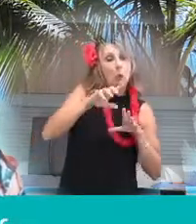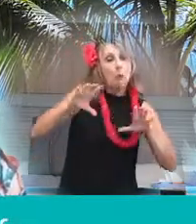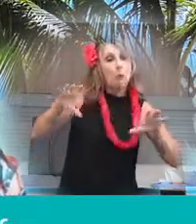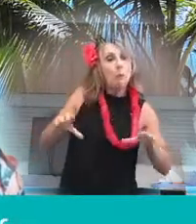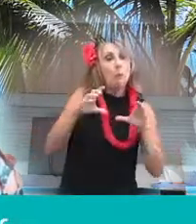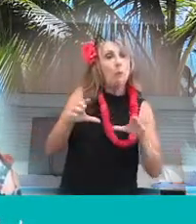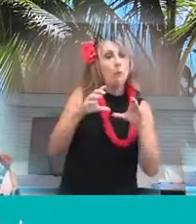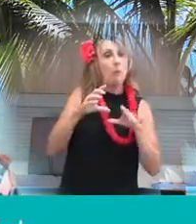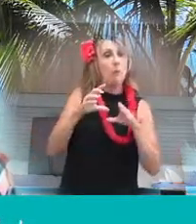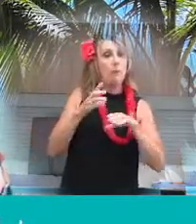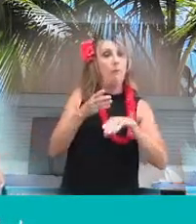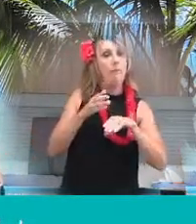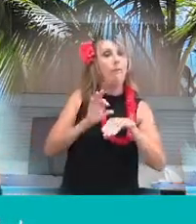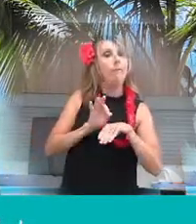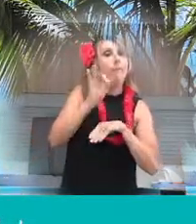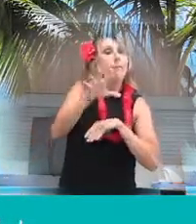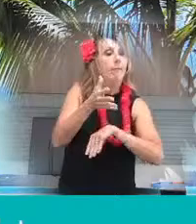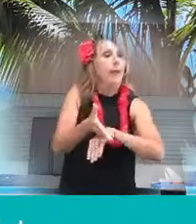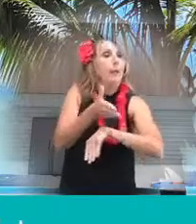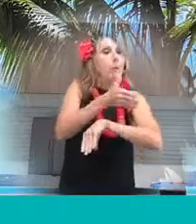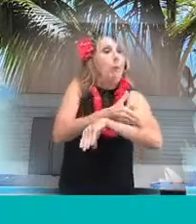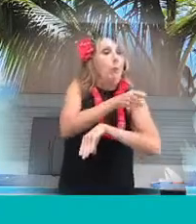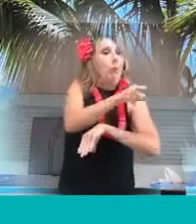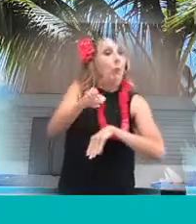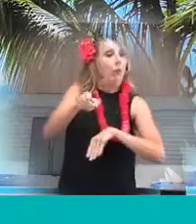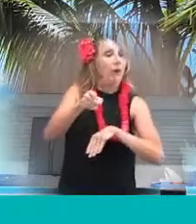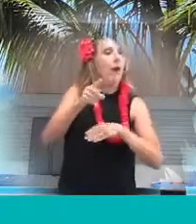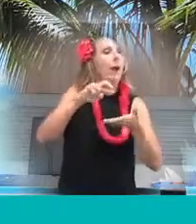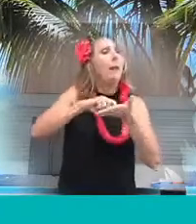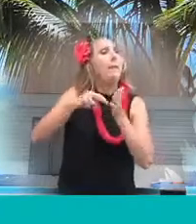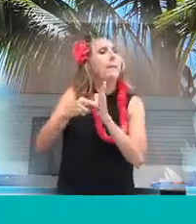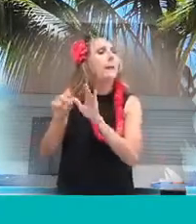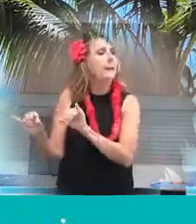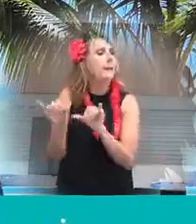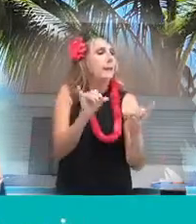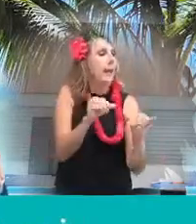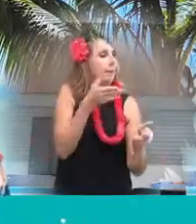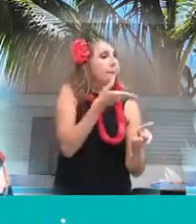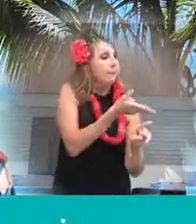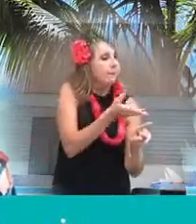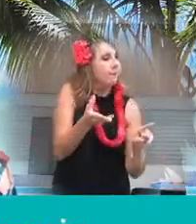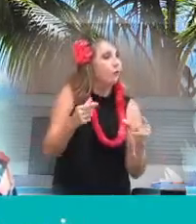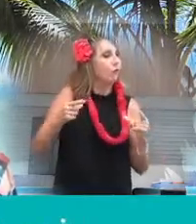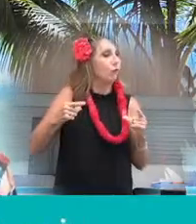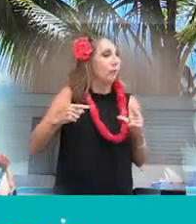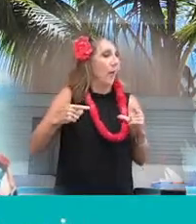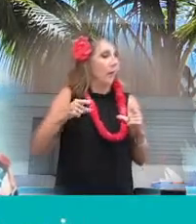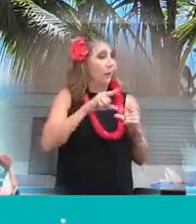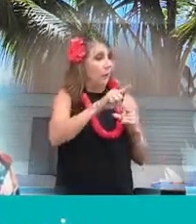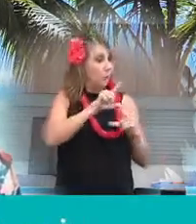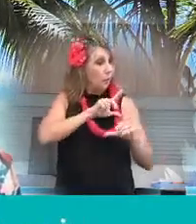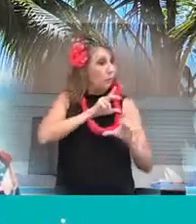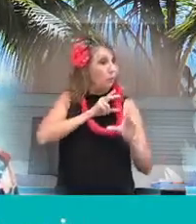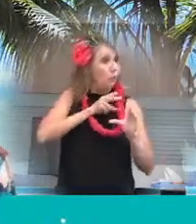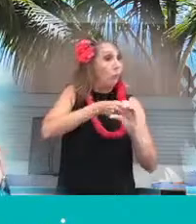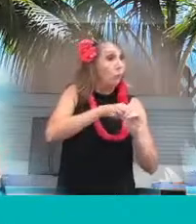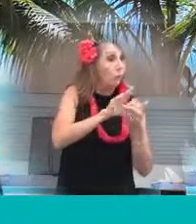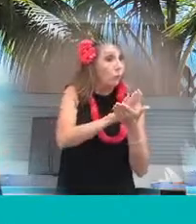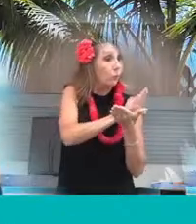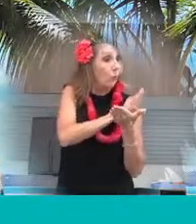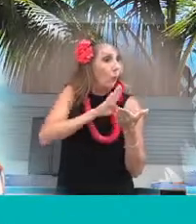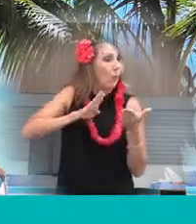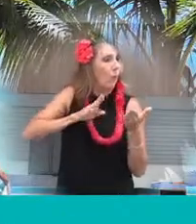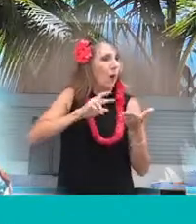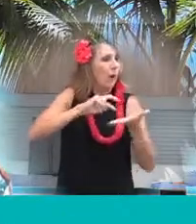of you for leaving St. Clair Catholic District School Board a better place than when you found it. And, in